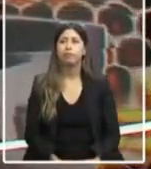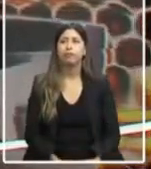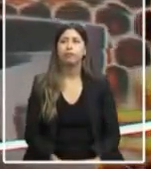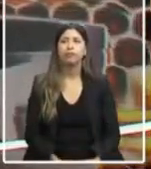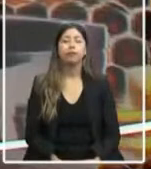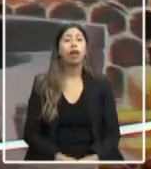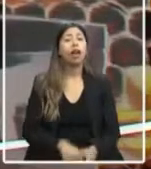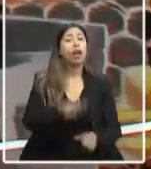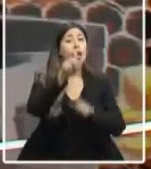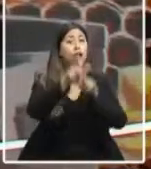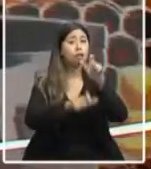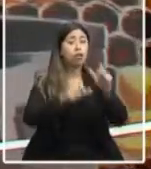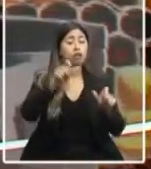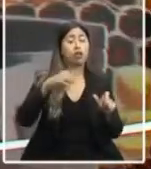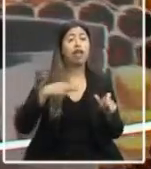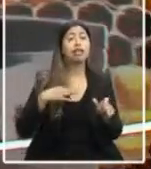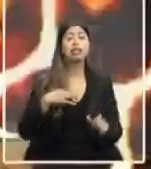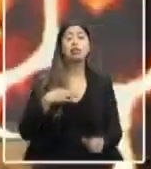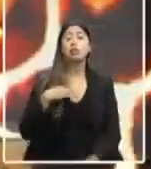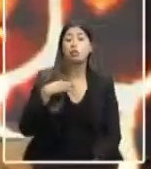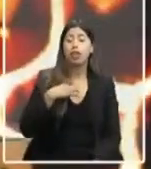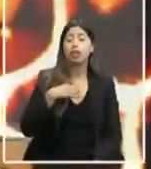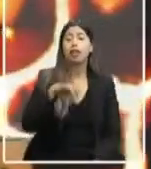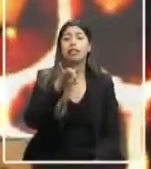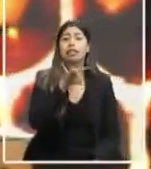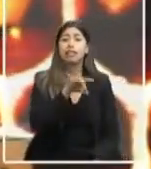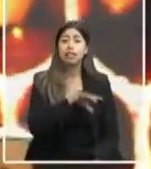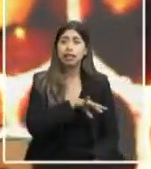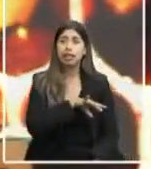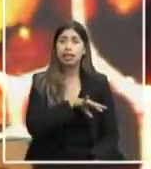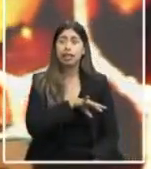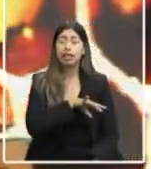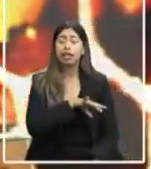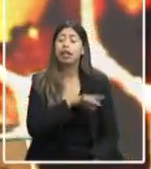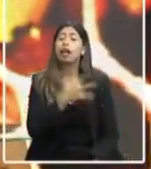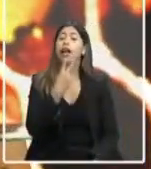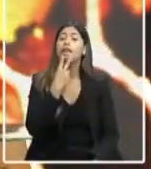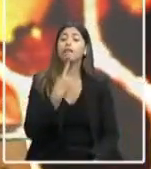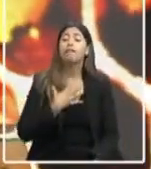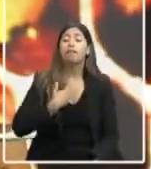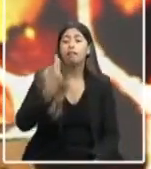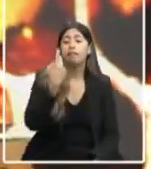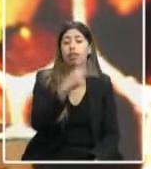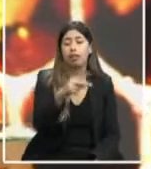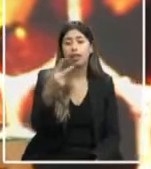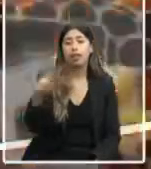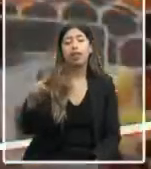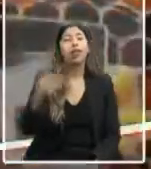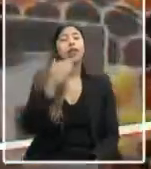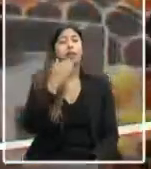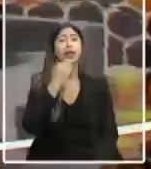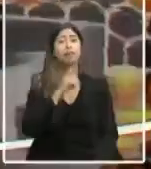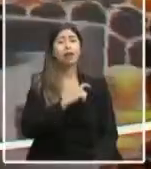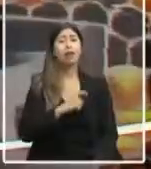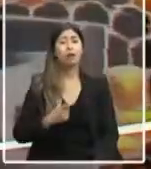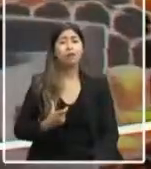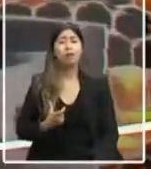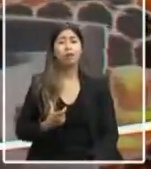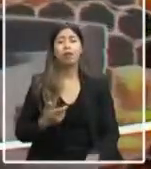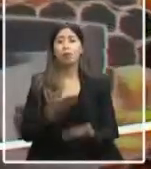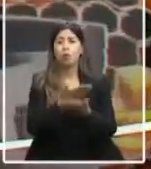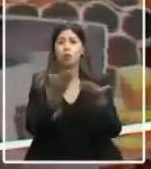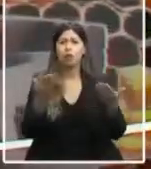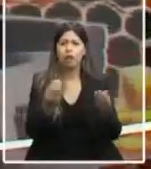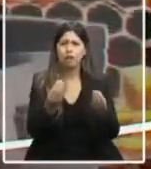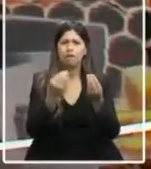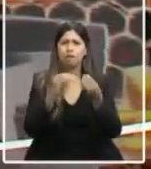government's consideration, and you have plenty of good economists in your country. You have plenty of good ecologists in your